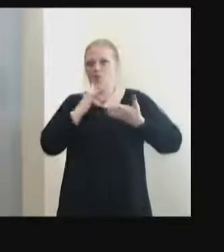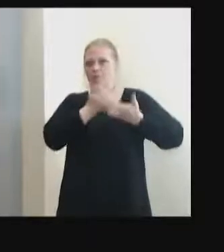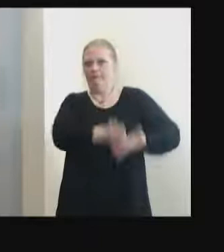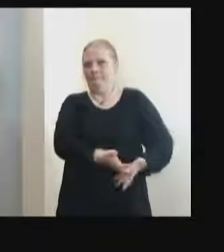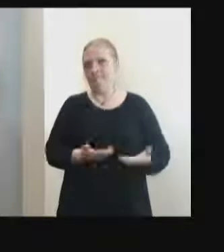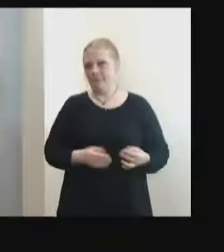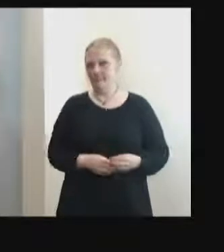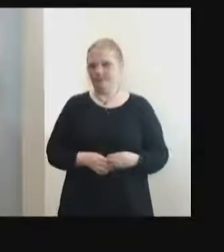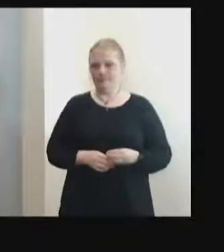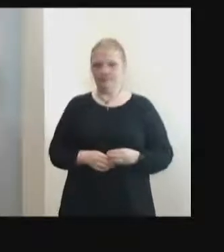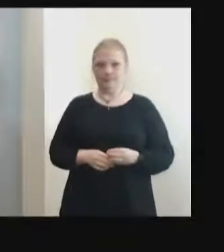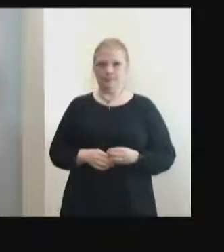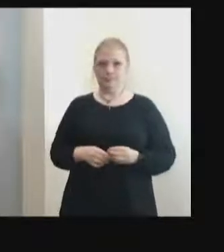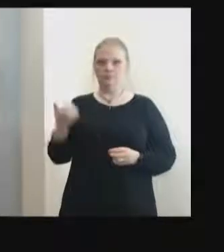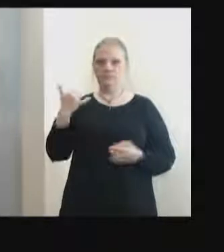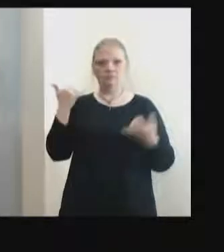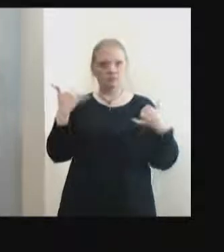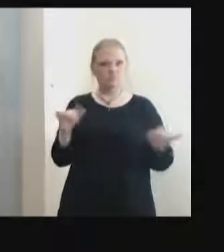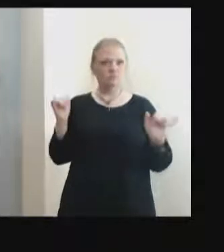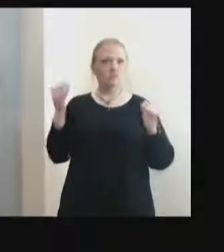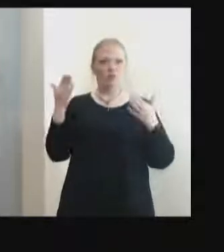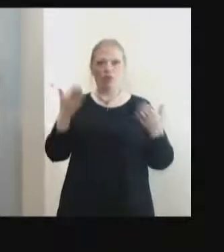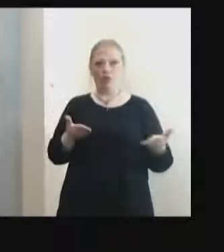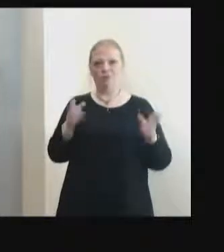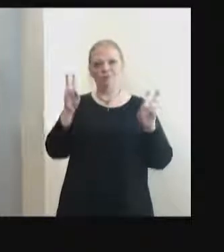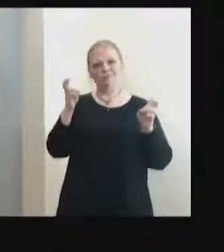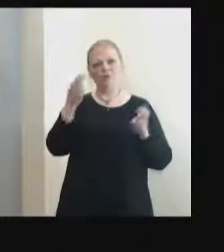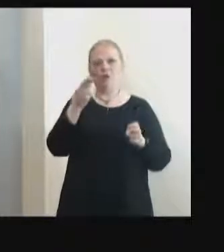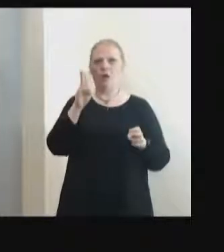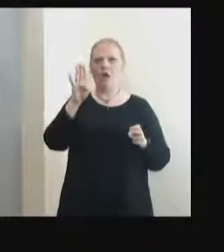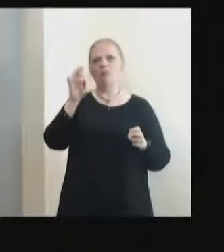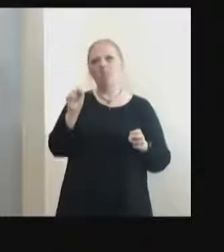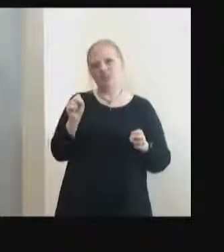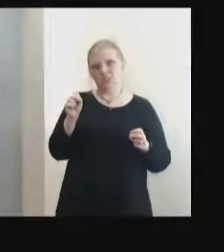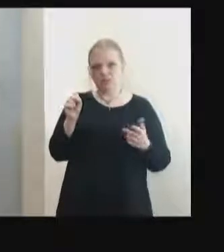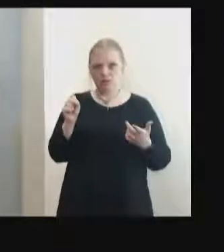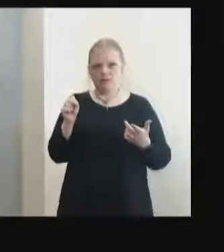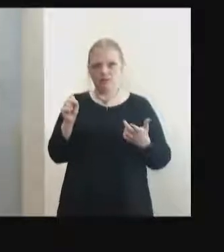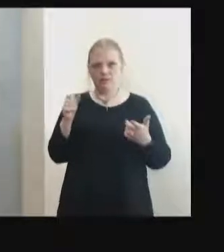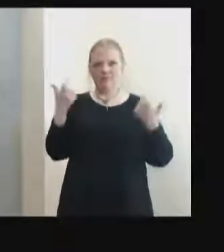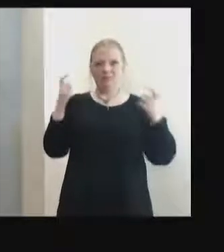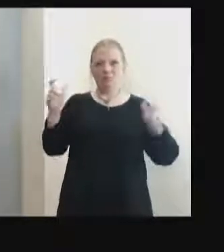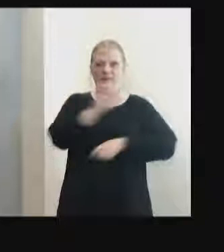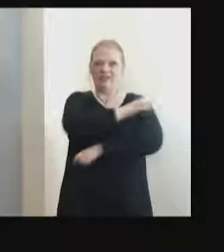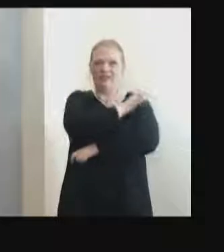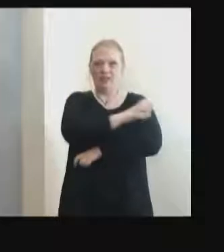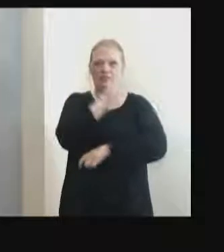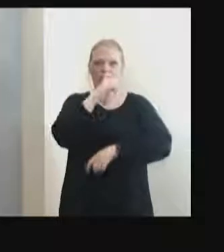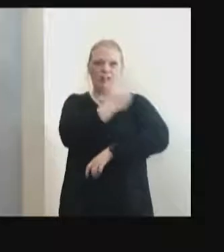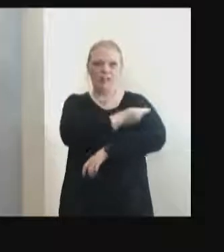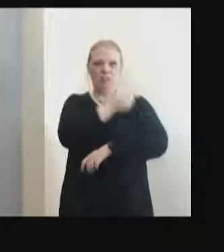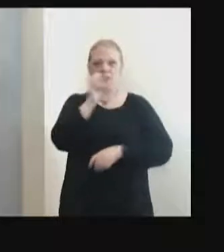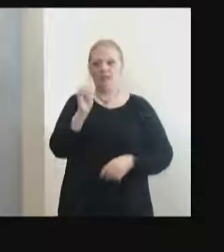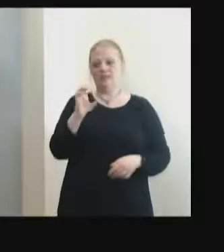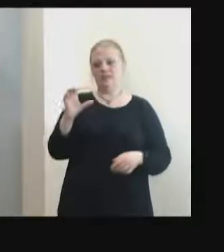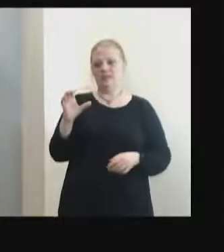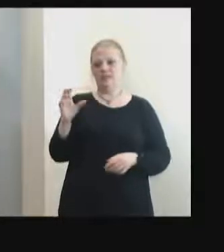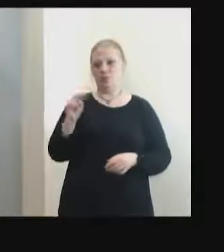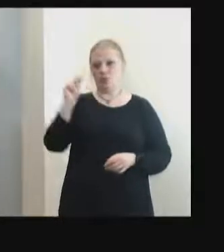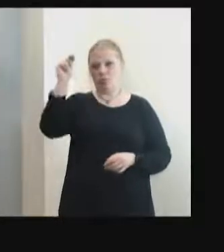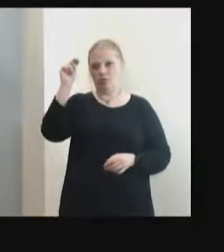so we are still offering our hubs, our big vaccine clinics at ECC